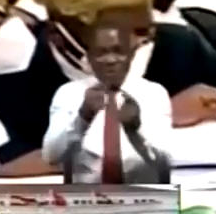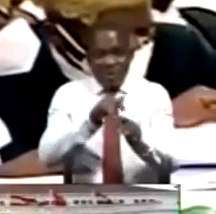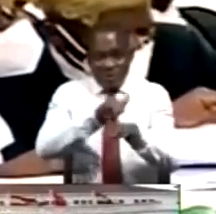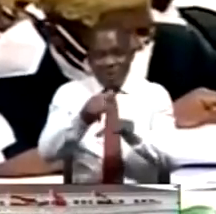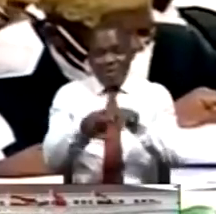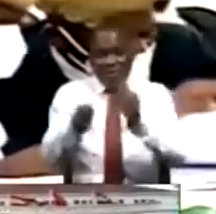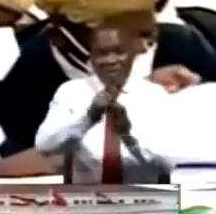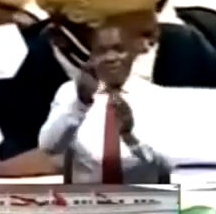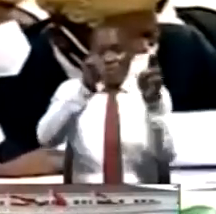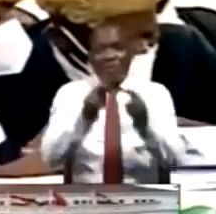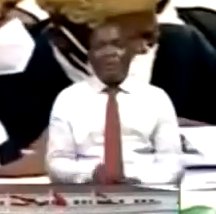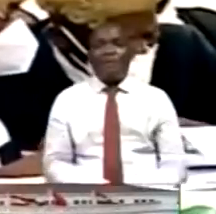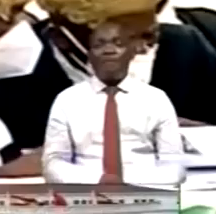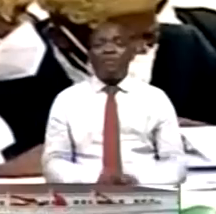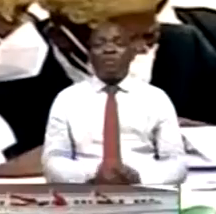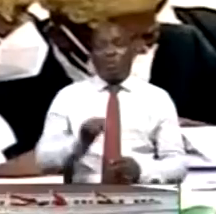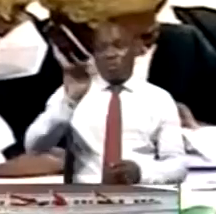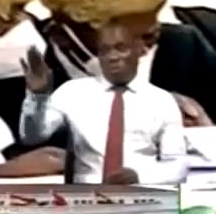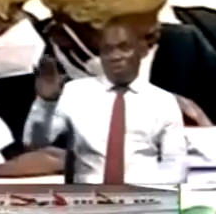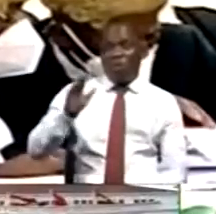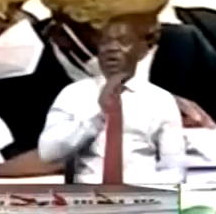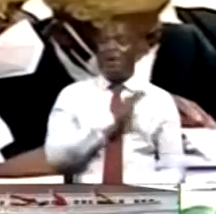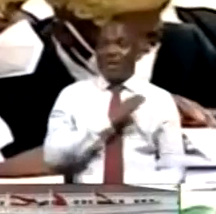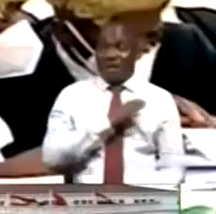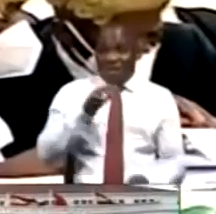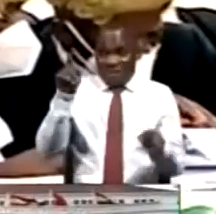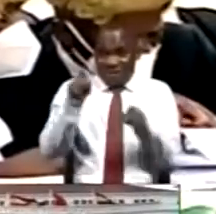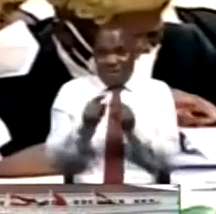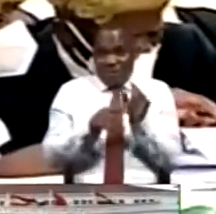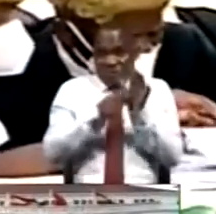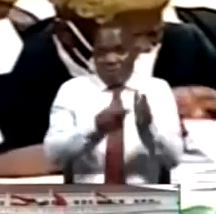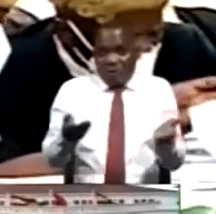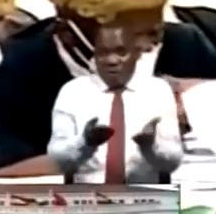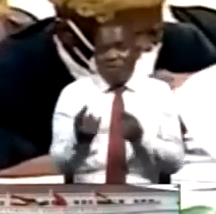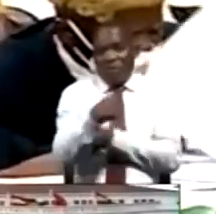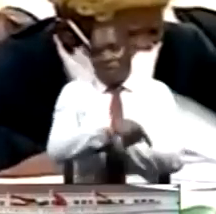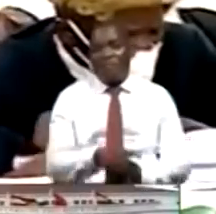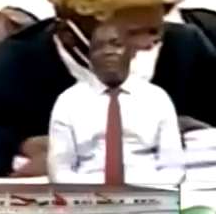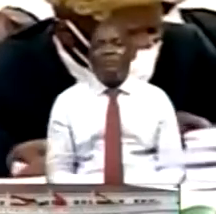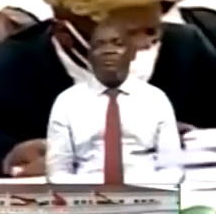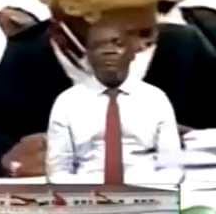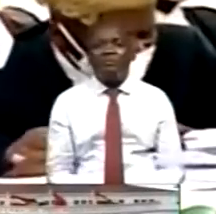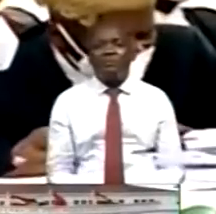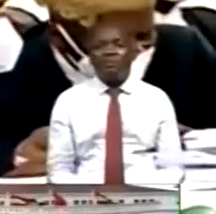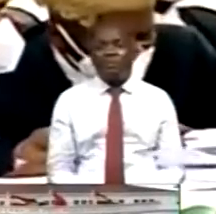putting it to you that that character of yours is what you have just displayed for the court.